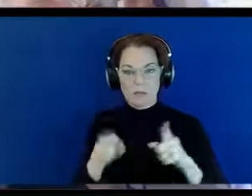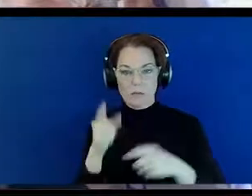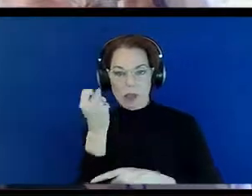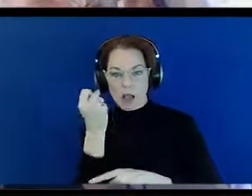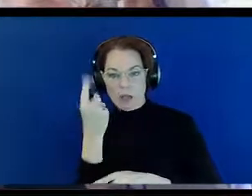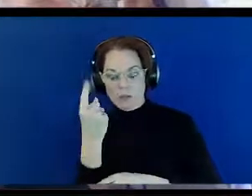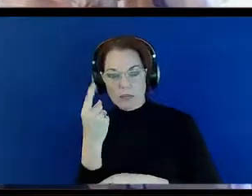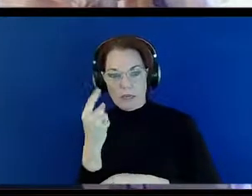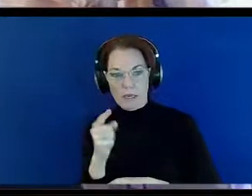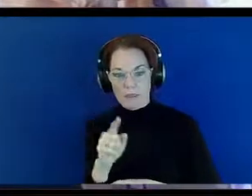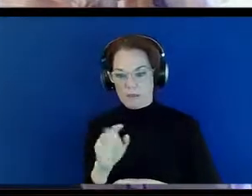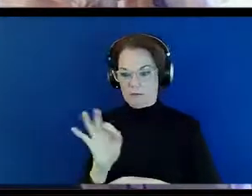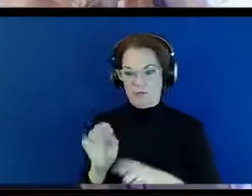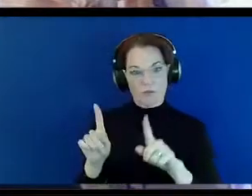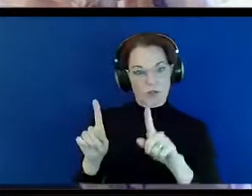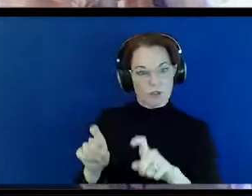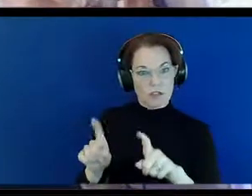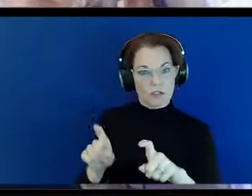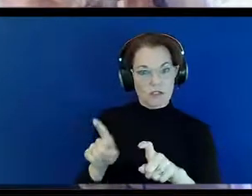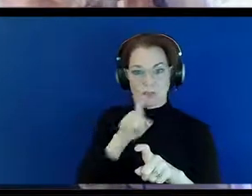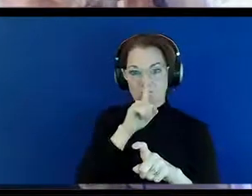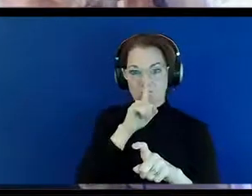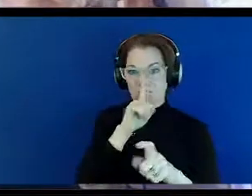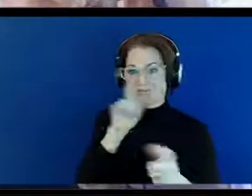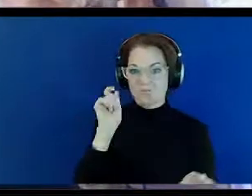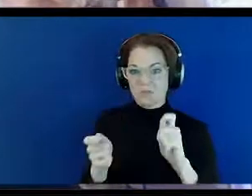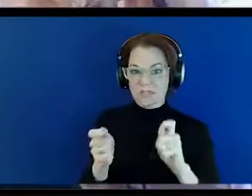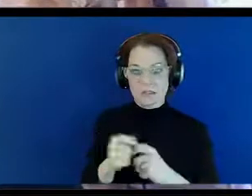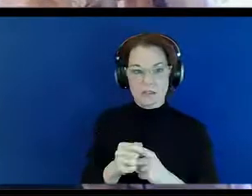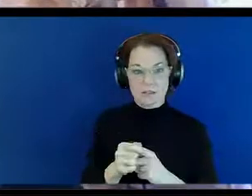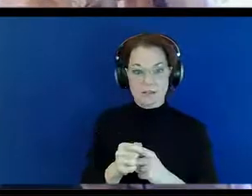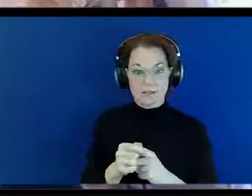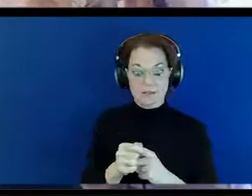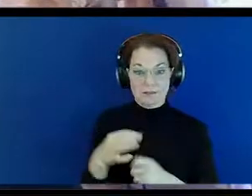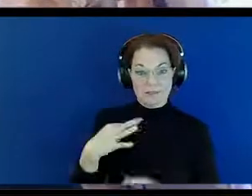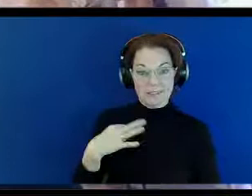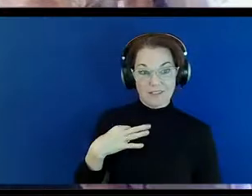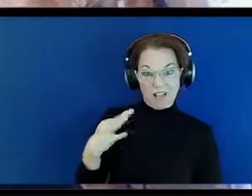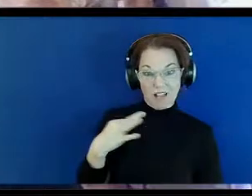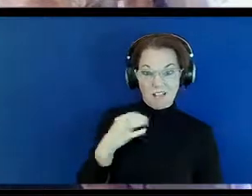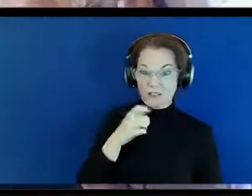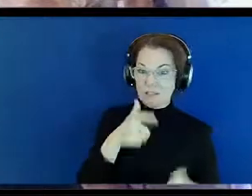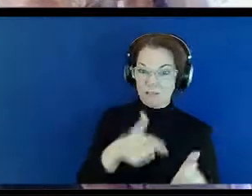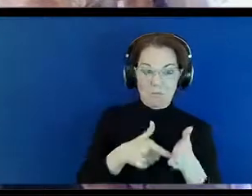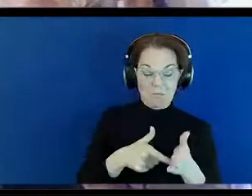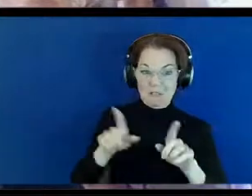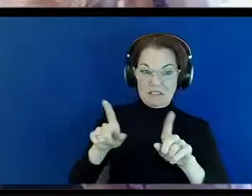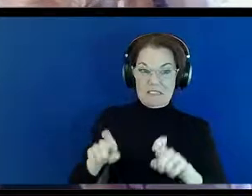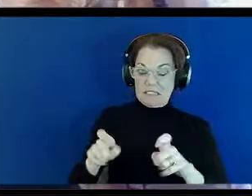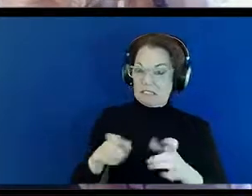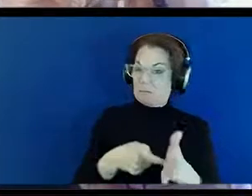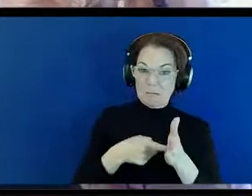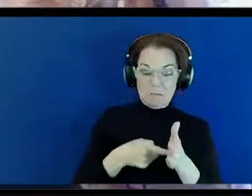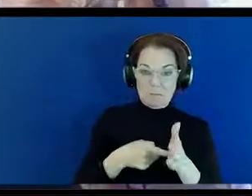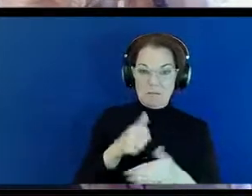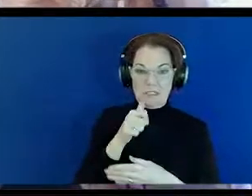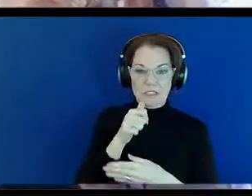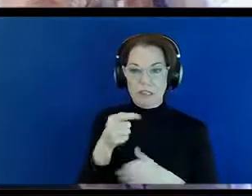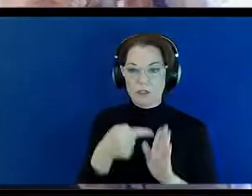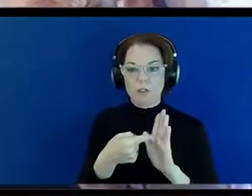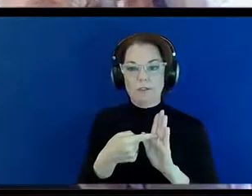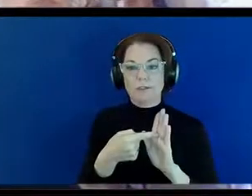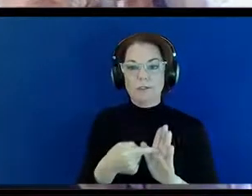are tested. The safety standard remains voluntary, not mandatory. The testing does not account for real-world